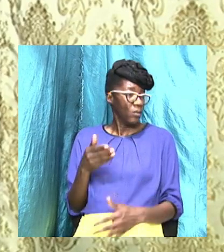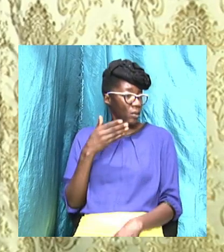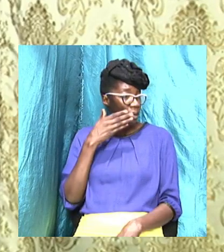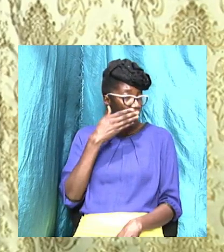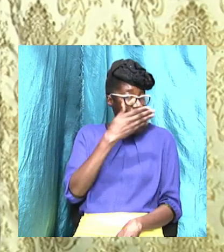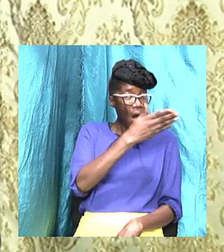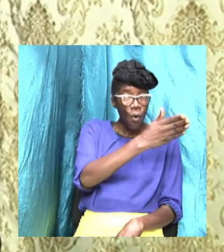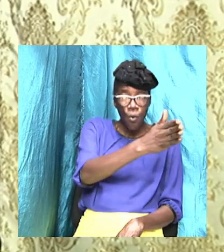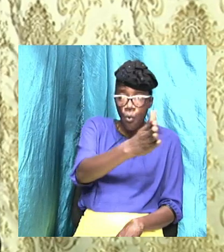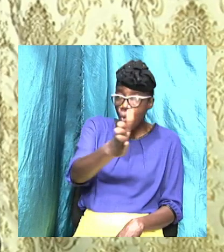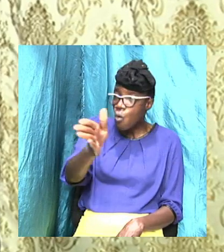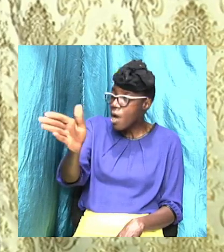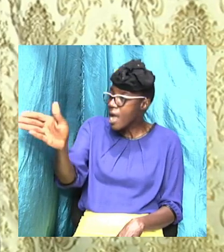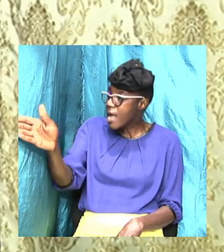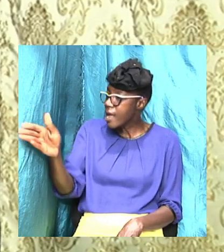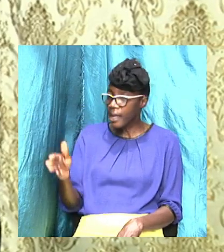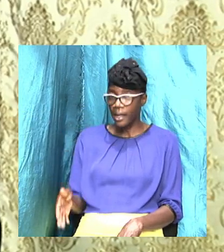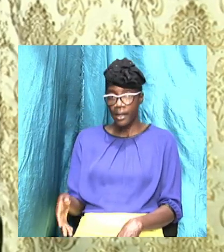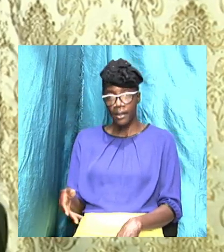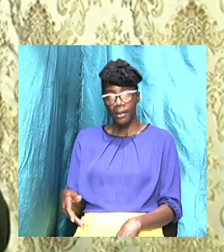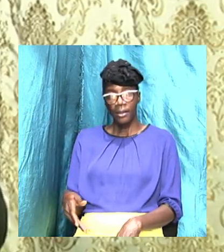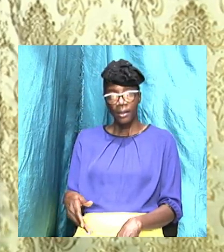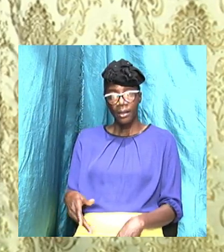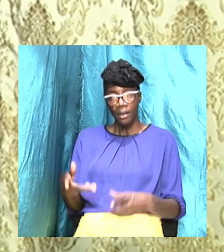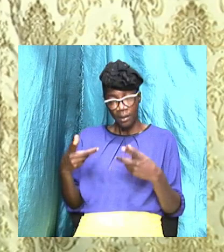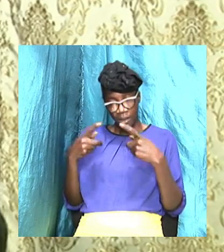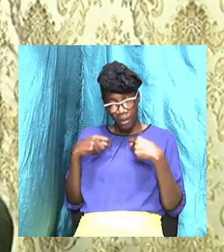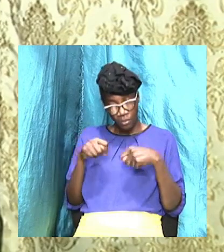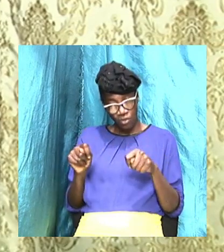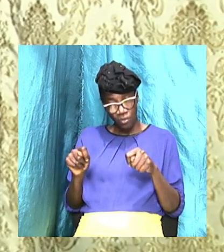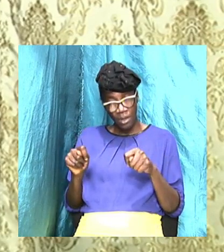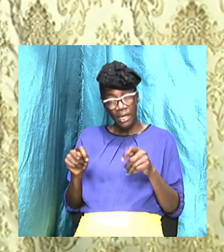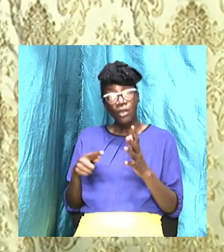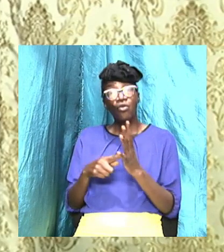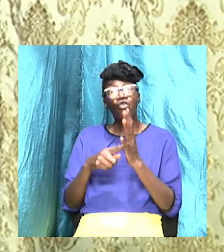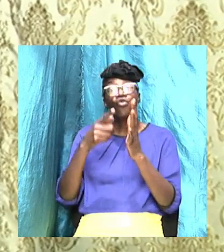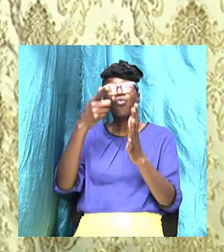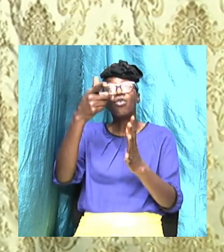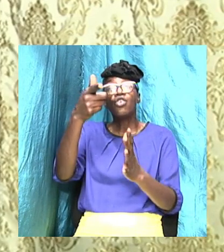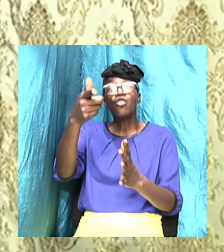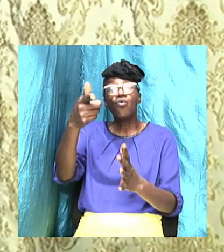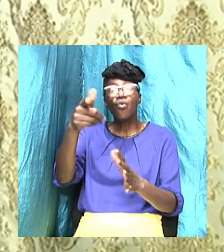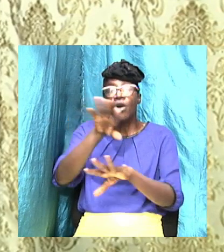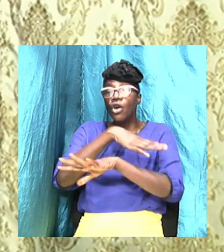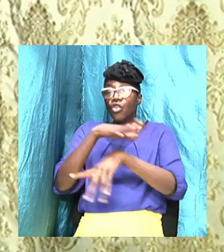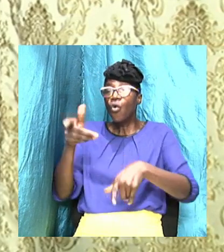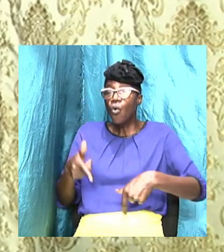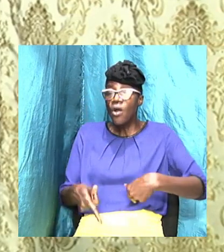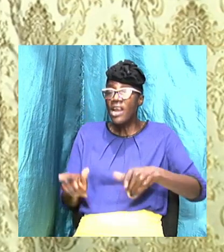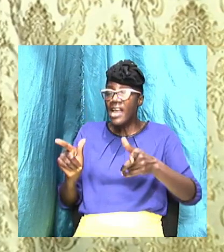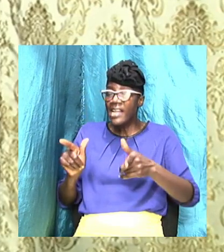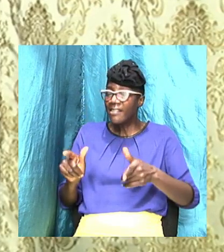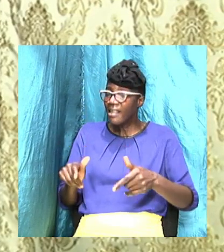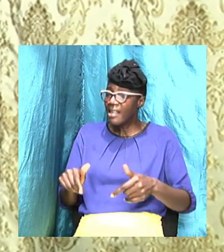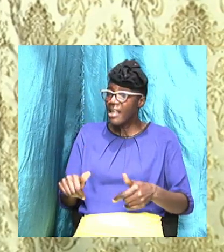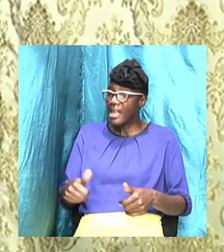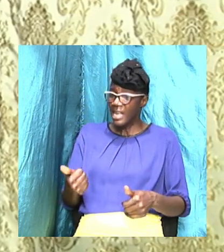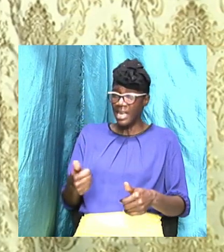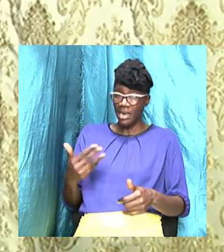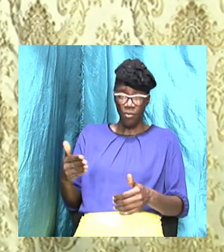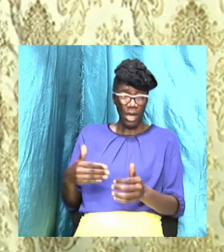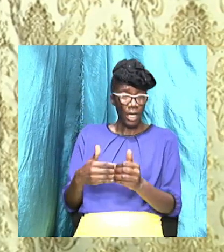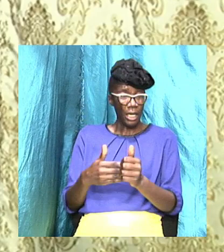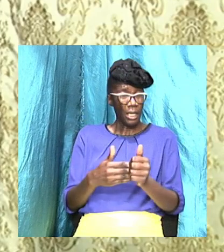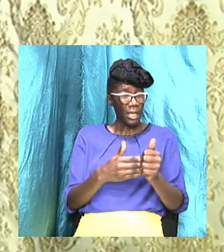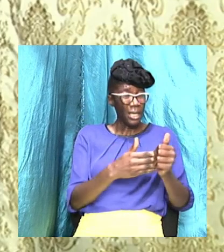what I'm trying to accomplish as we go through this study. Don't let anyone lead you